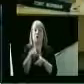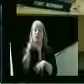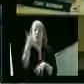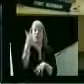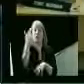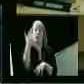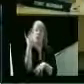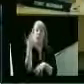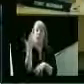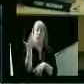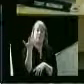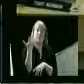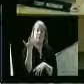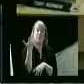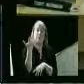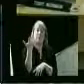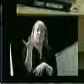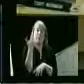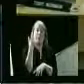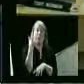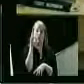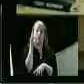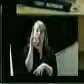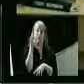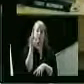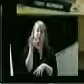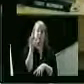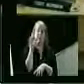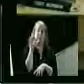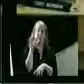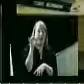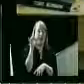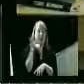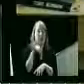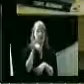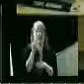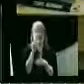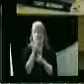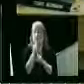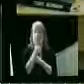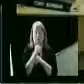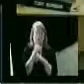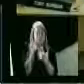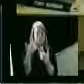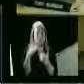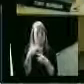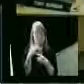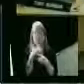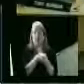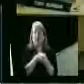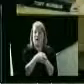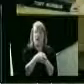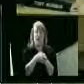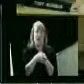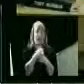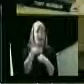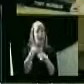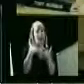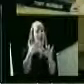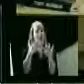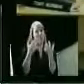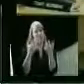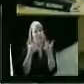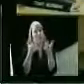extreme nature of this case, I think, I wanted to also